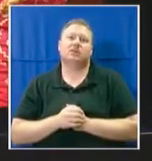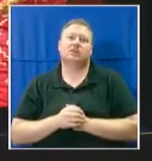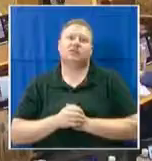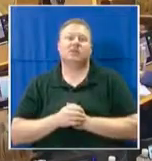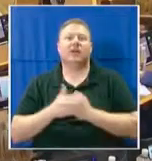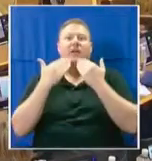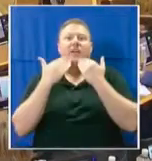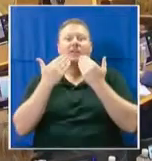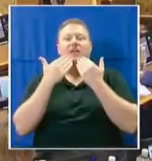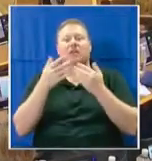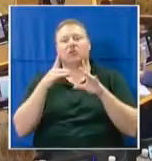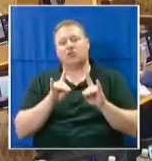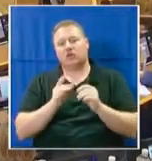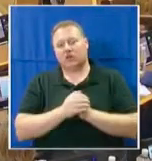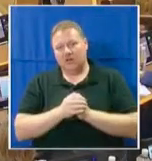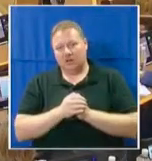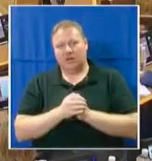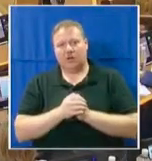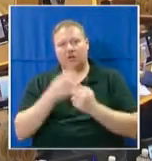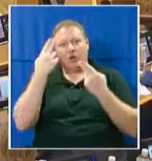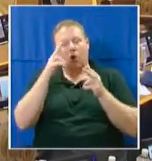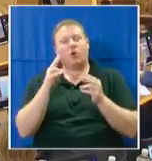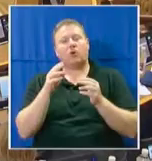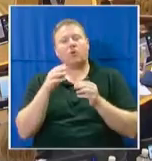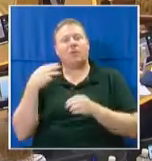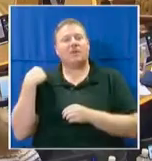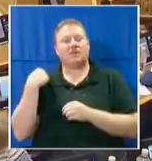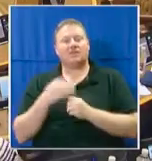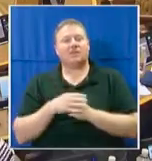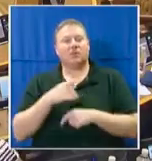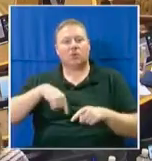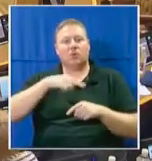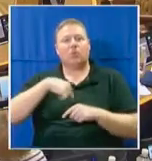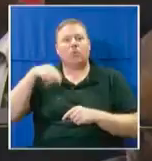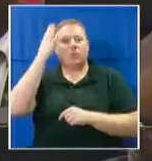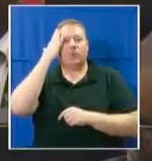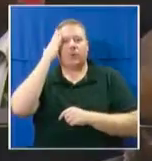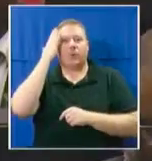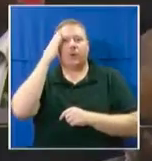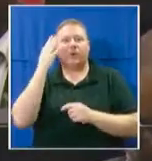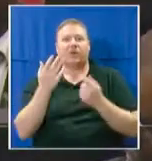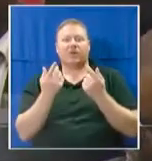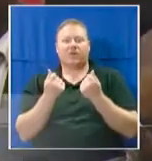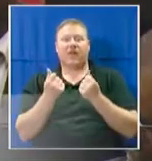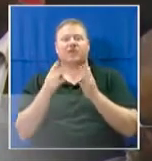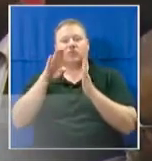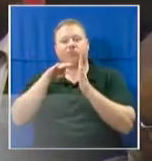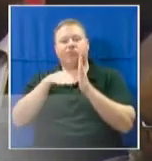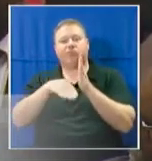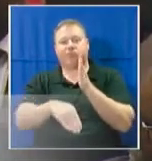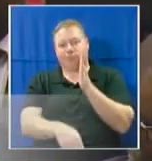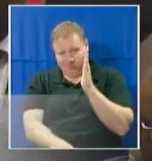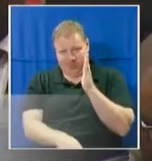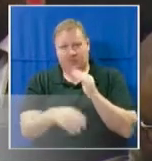Thank you, House Chair. Thank you, Honourable Minister. Honourable Minister, we are fully aware of the financial deterioration in